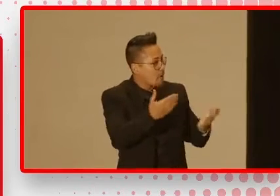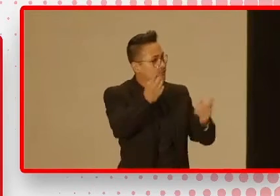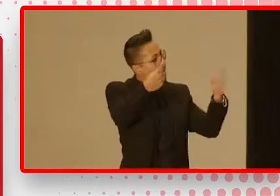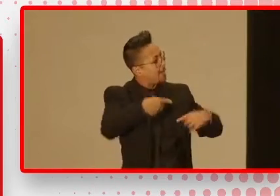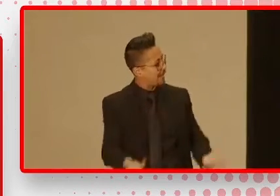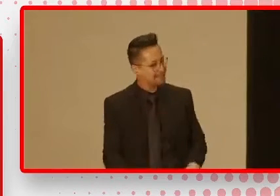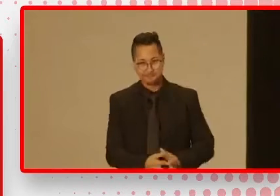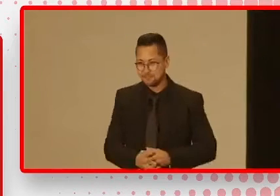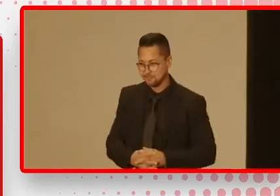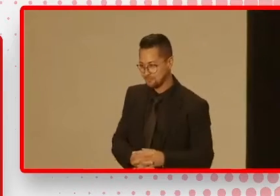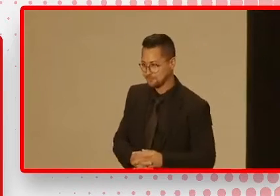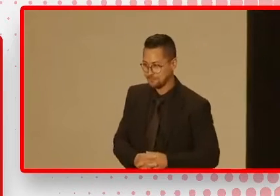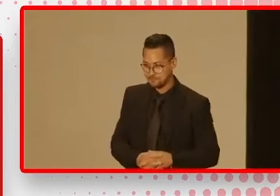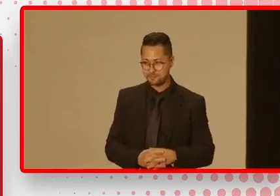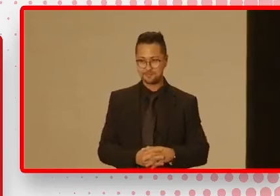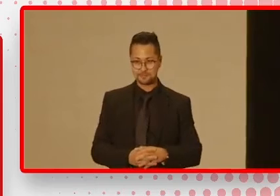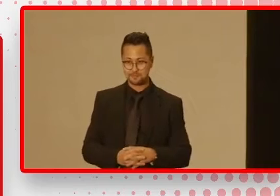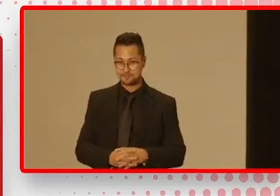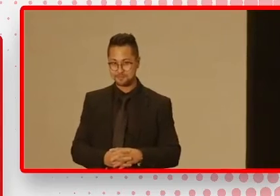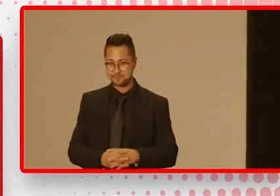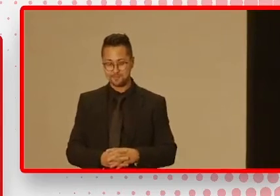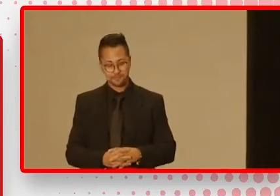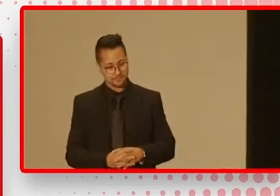We appreciate your support.